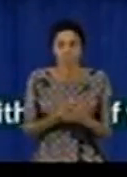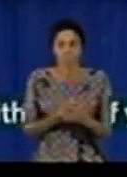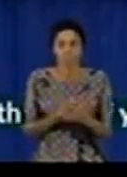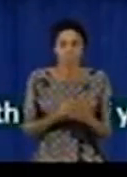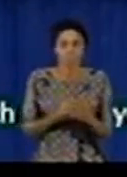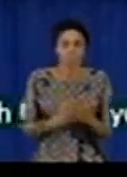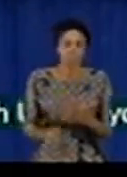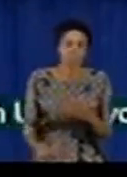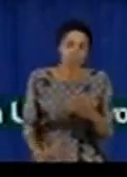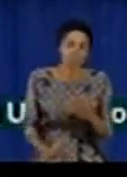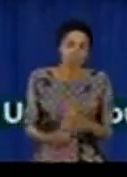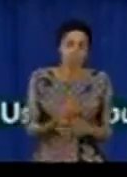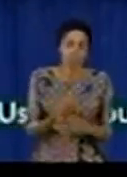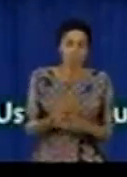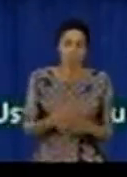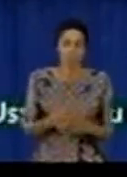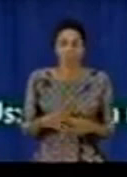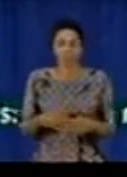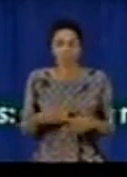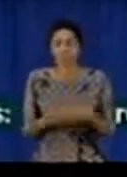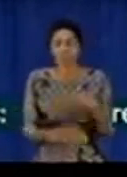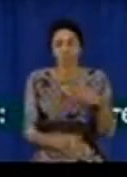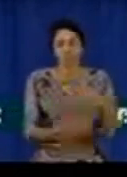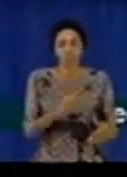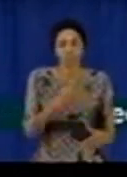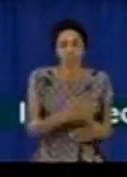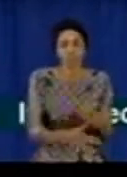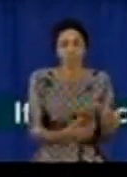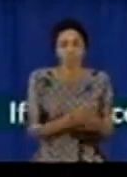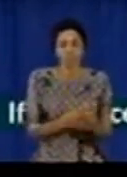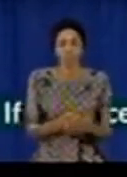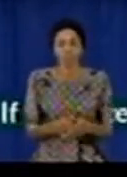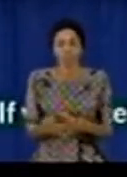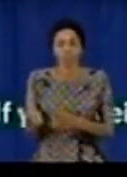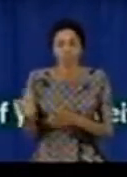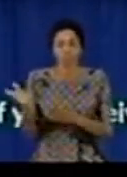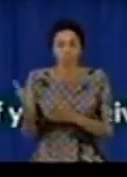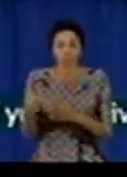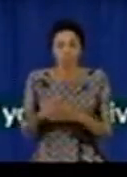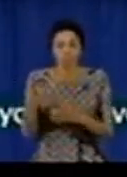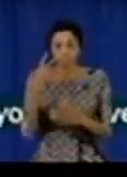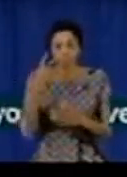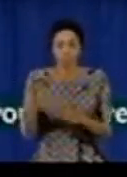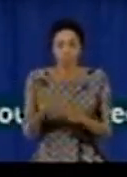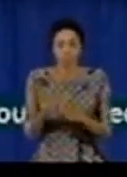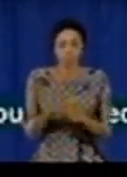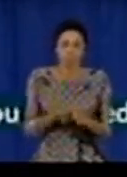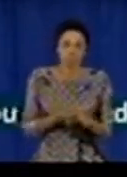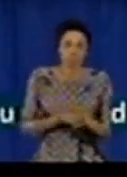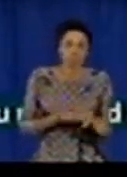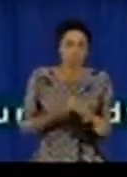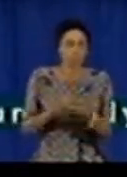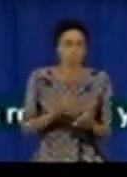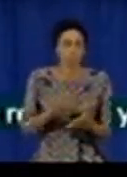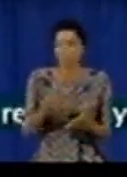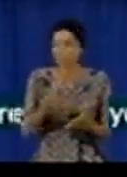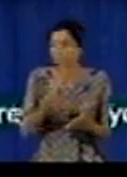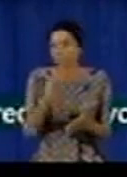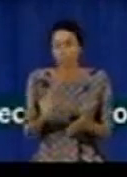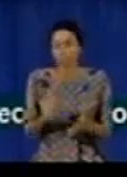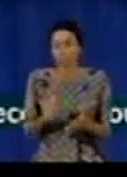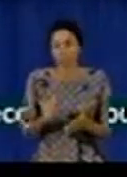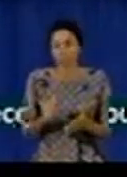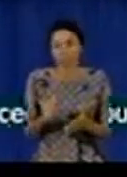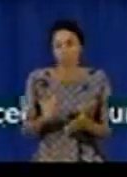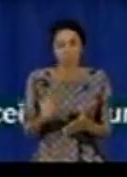So we continue to pray again in order to break forth. It was so tough. It wasn't an easy matter in the land of Ogoni,